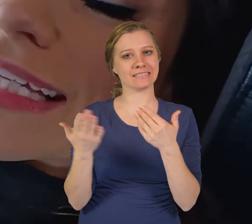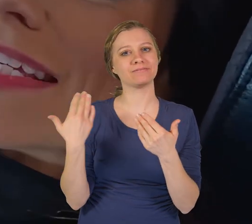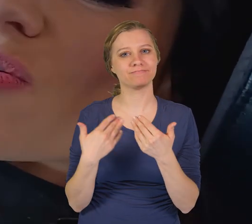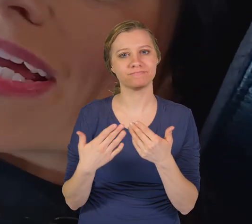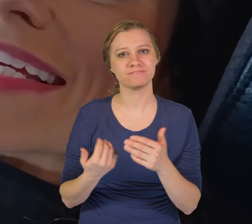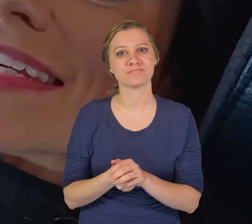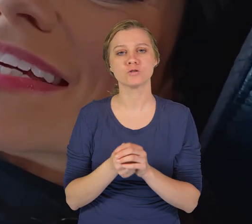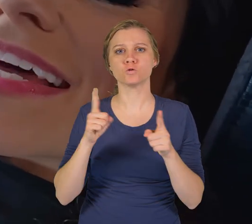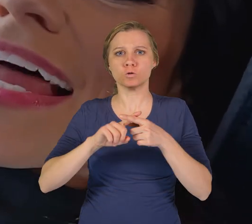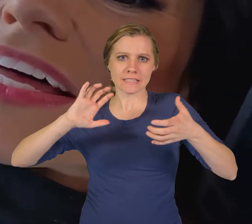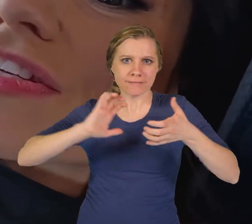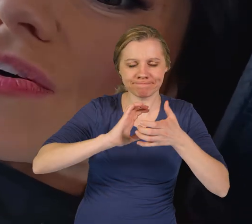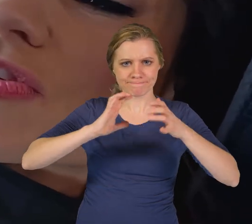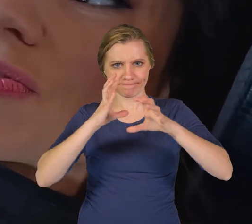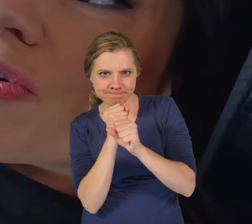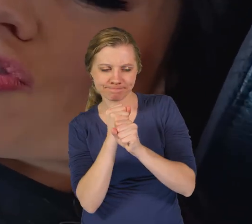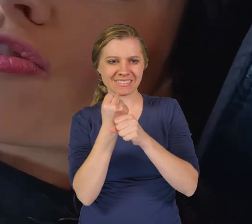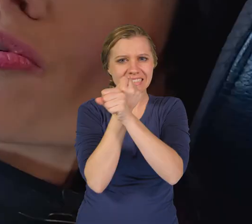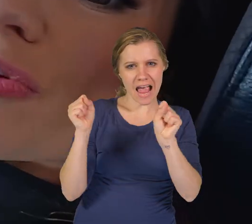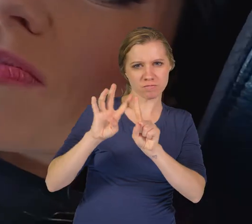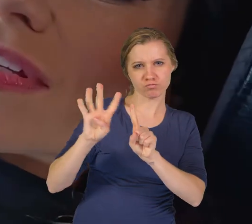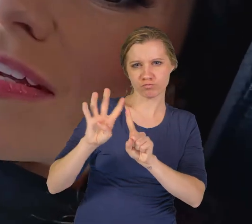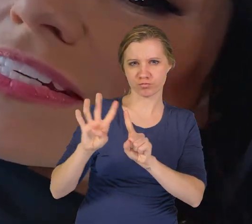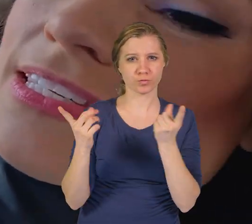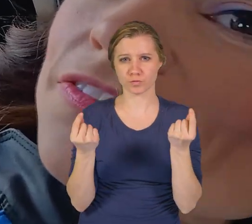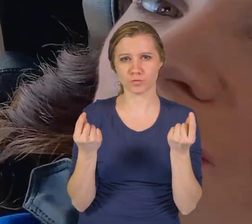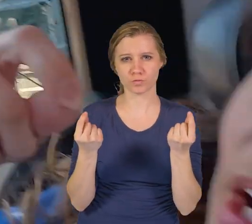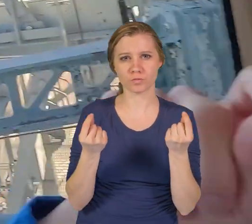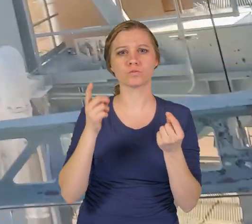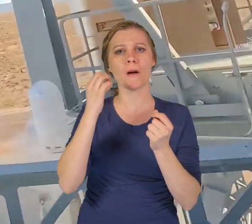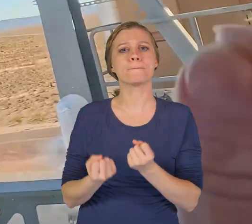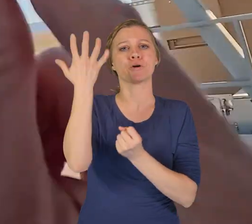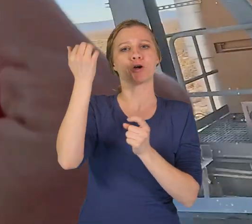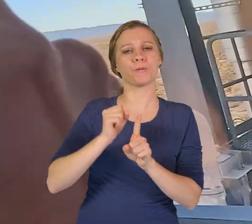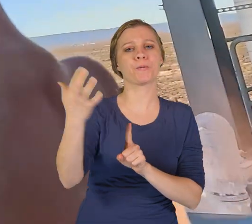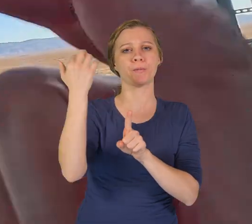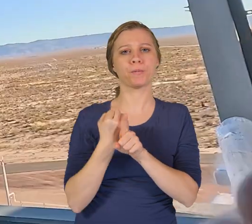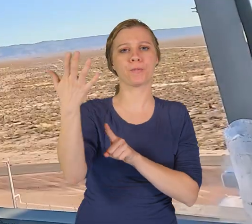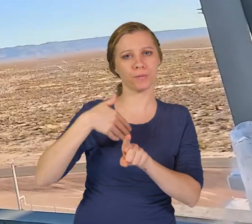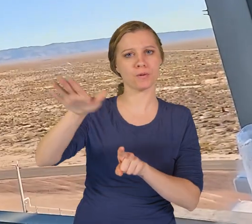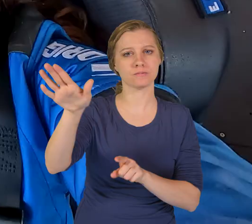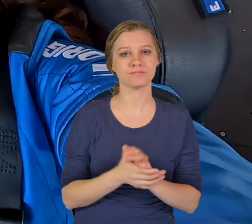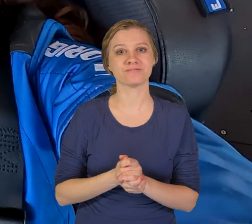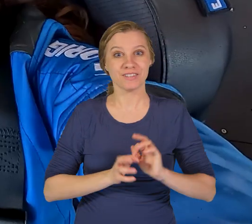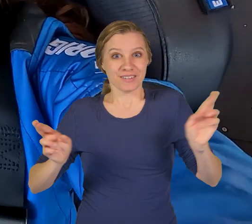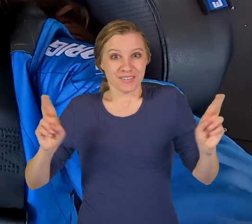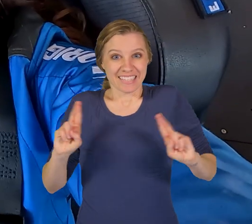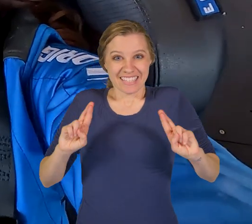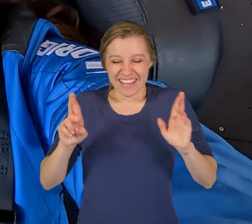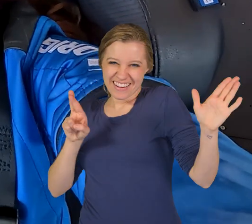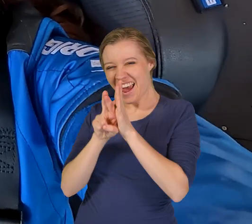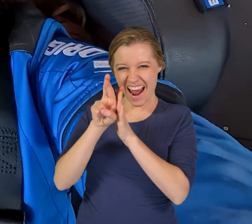it leaks quite easily. And so to control those leaks in a safe way, they burn it off. Here we